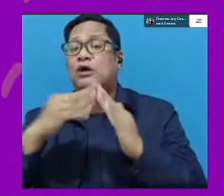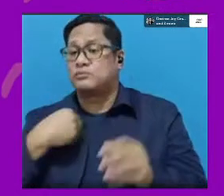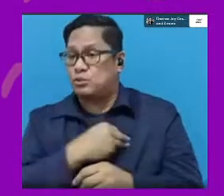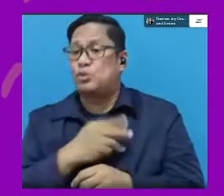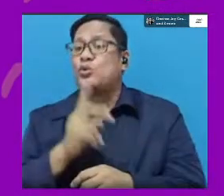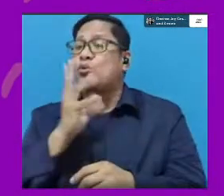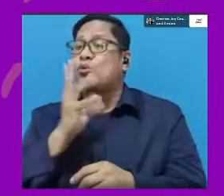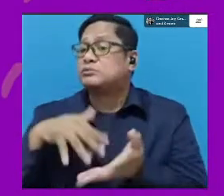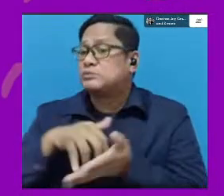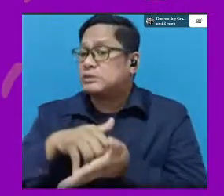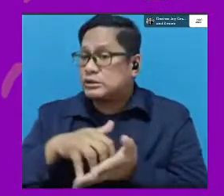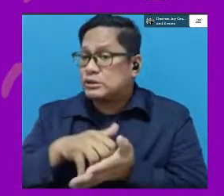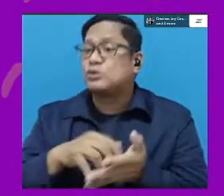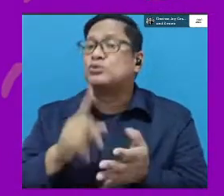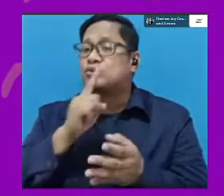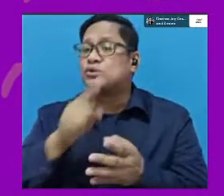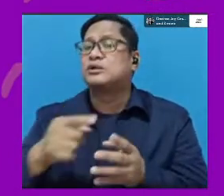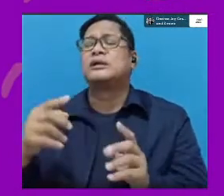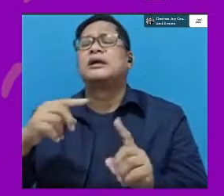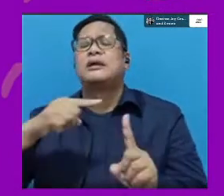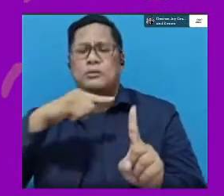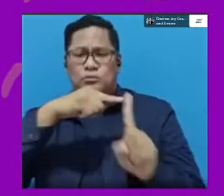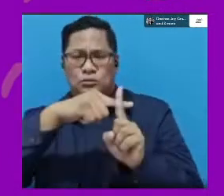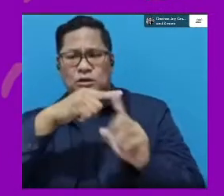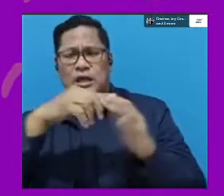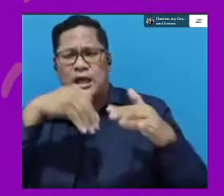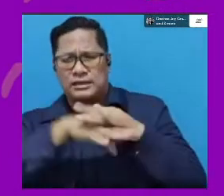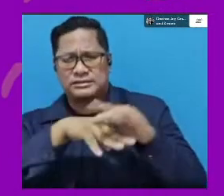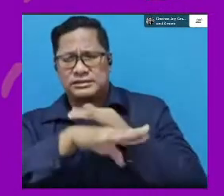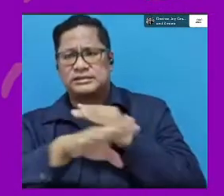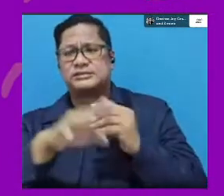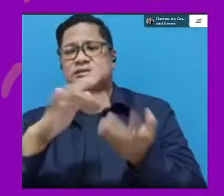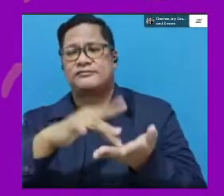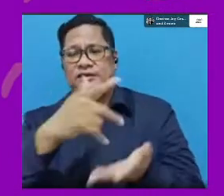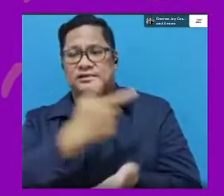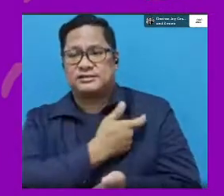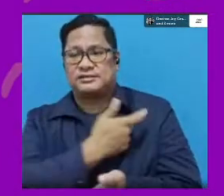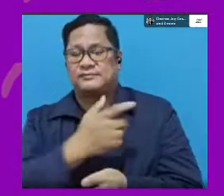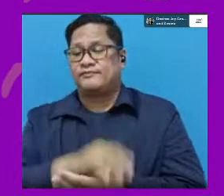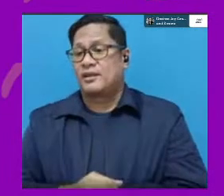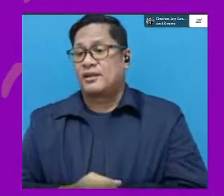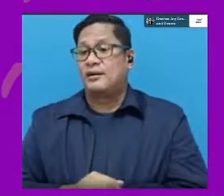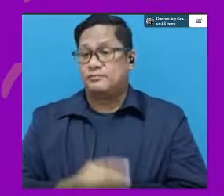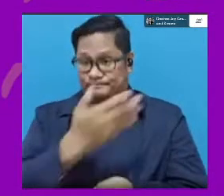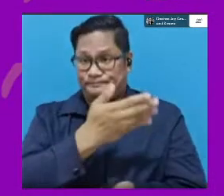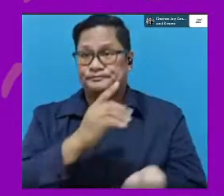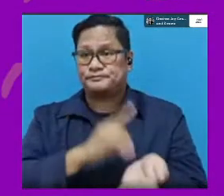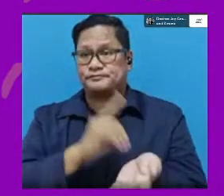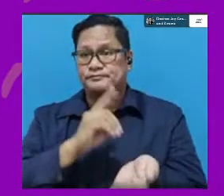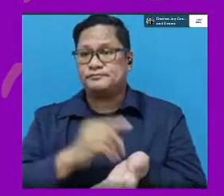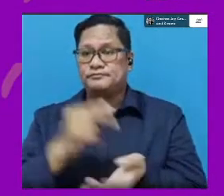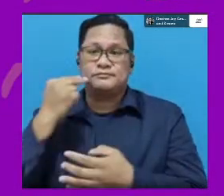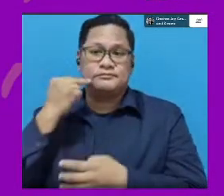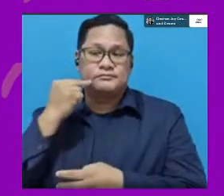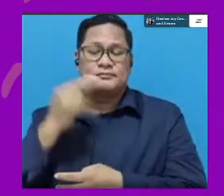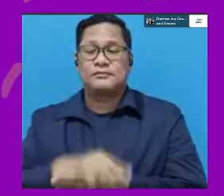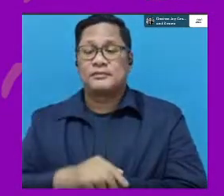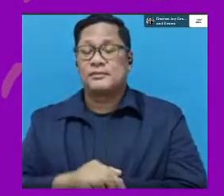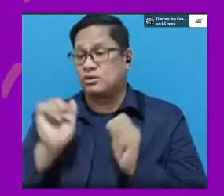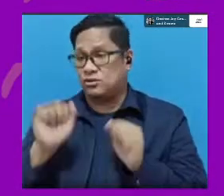vulnerable, proactively access the vaccine? So Dr. Norilyn, if you're able to